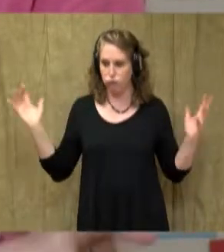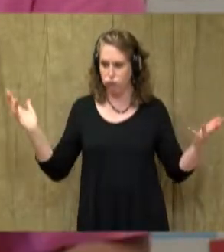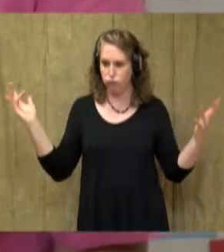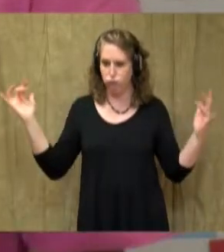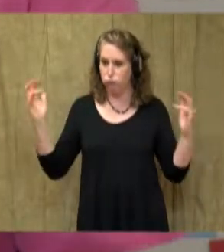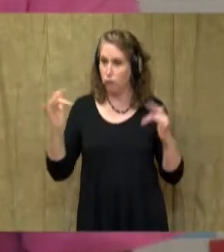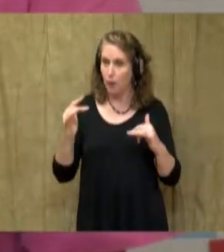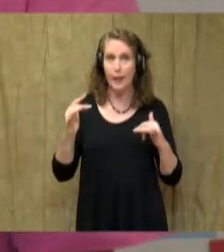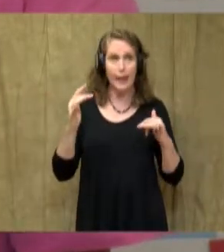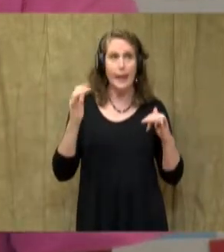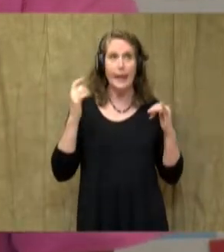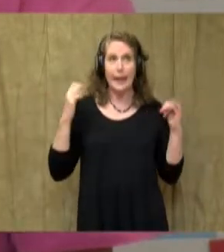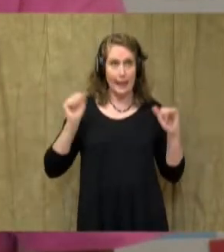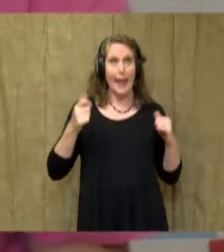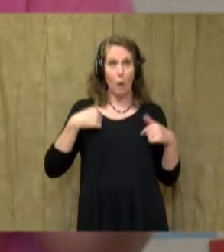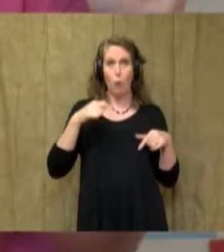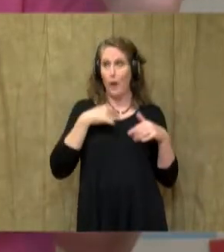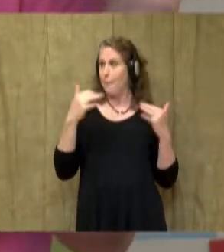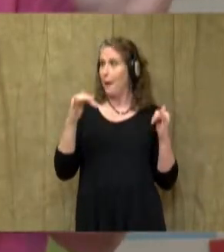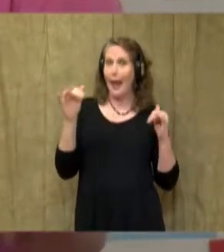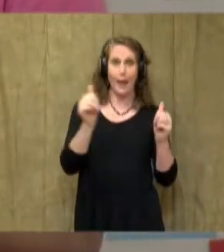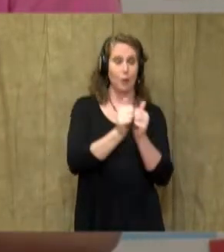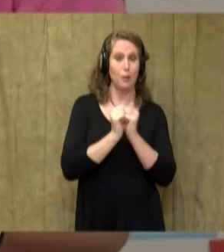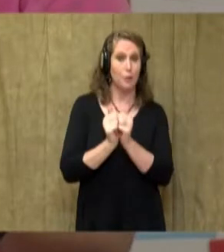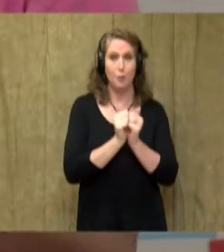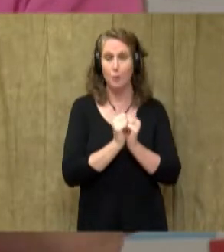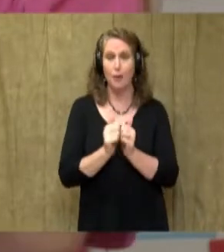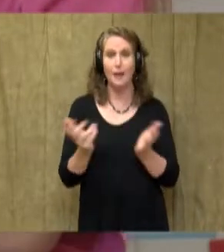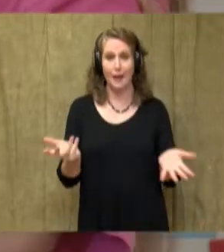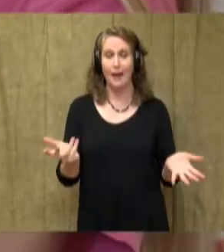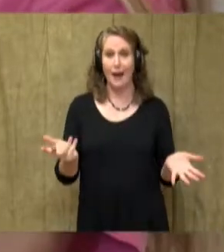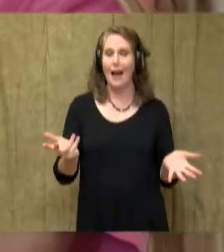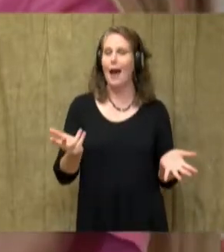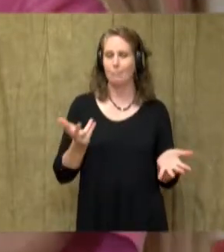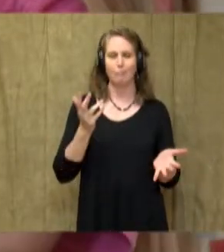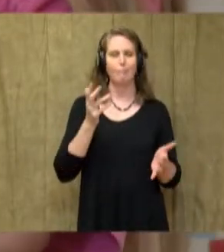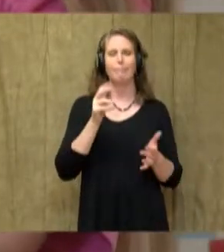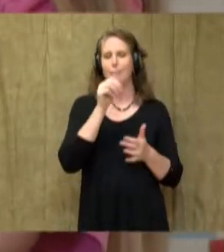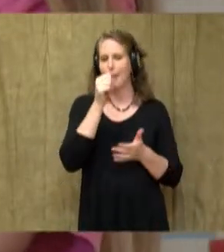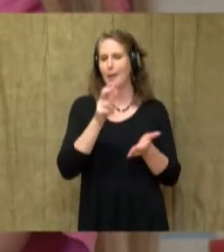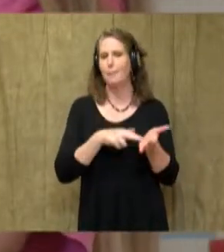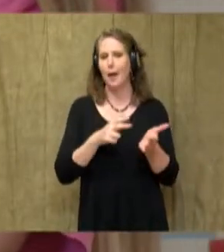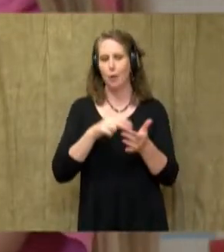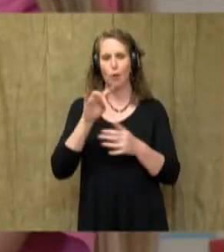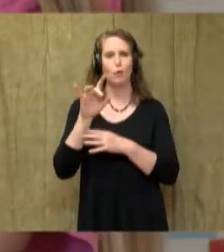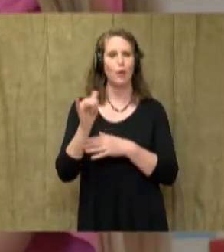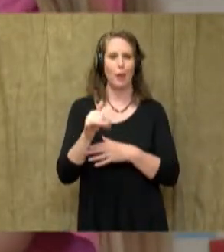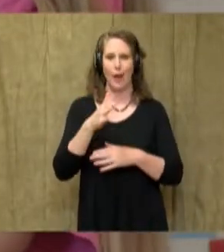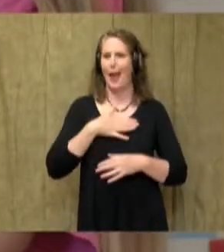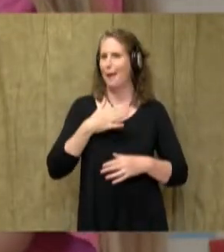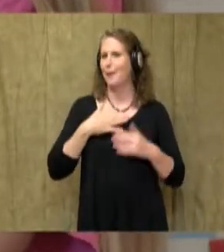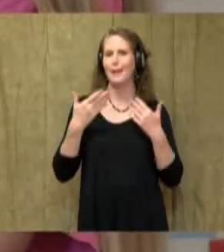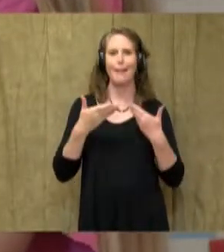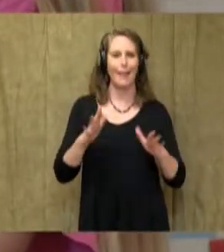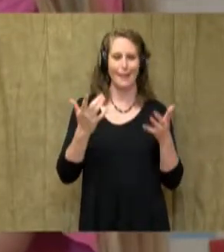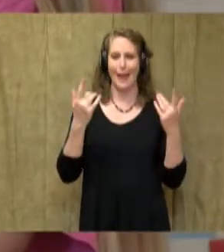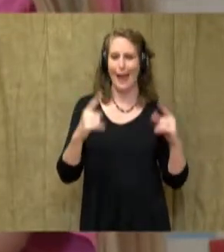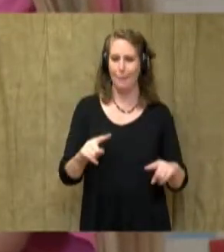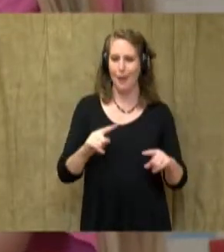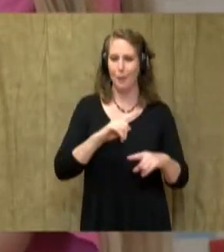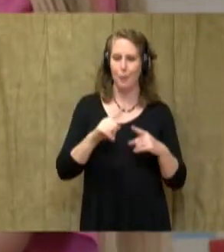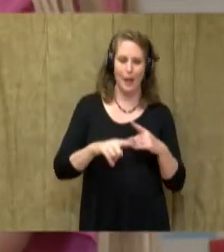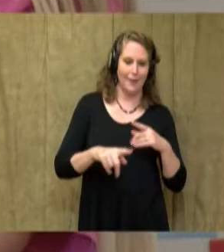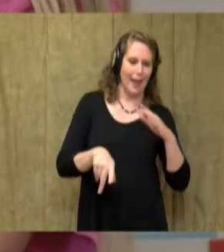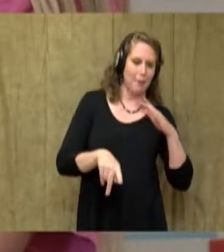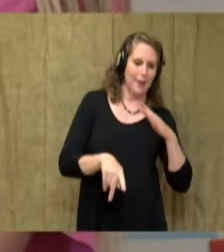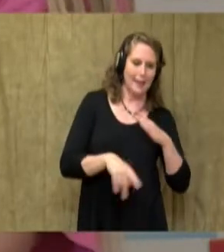too. Of course, Peanut Butter and Jelly were happy to let them join in. As his new friends knocked the ball around with their feet